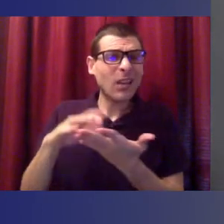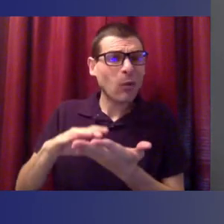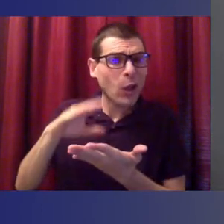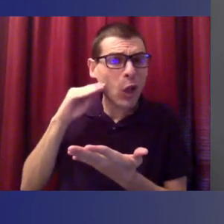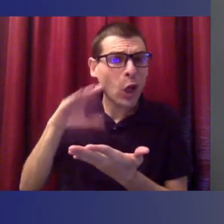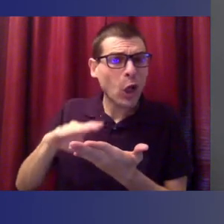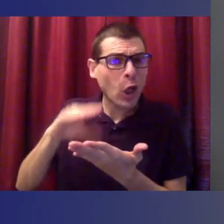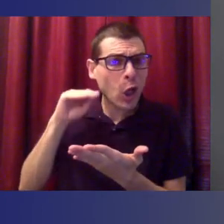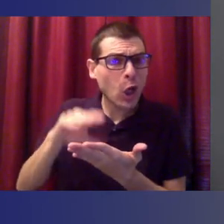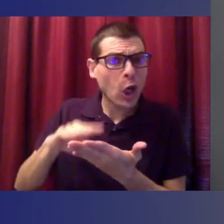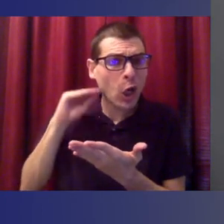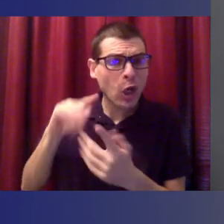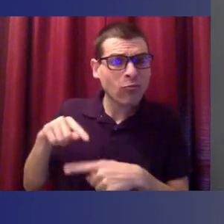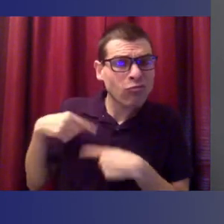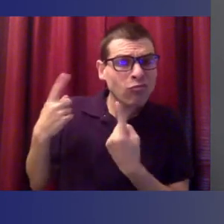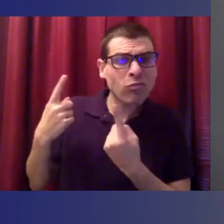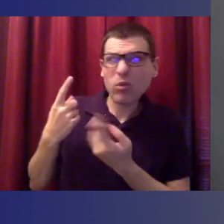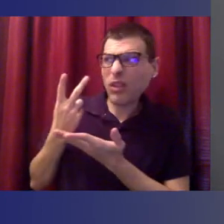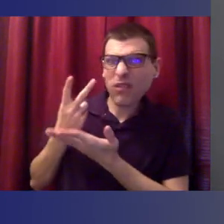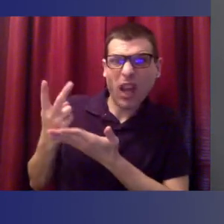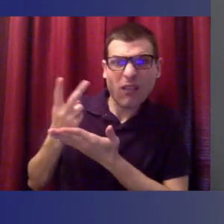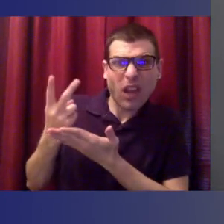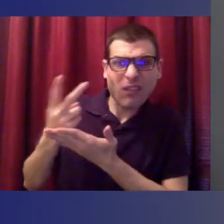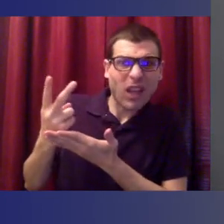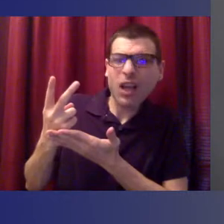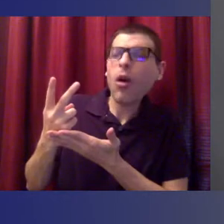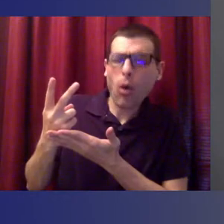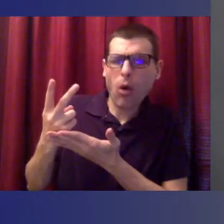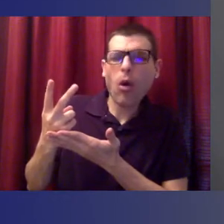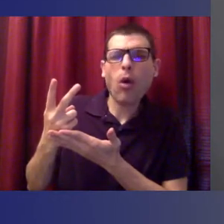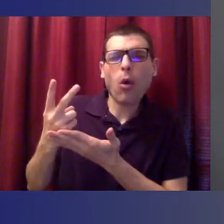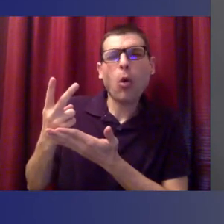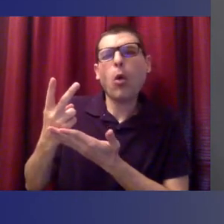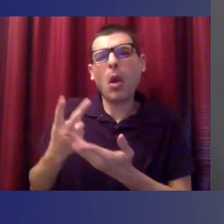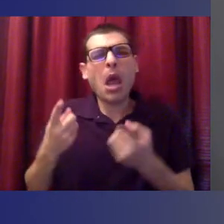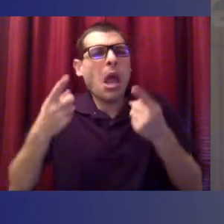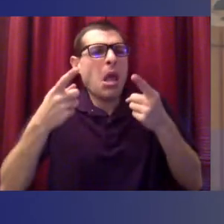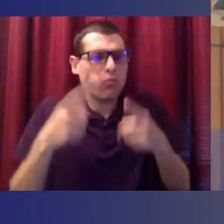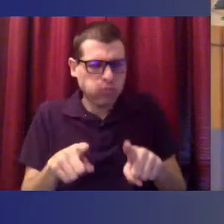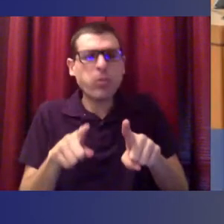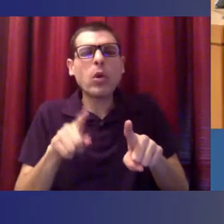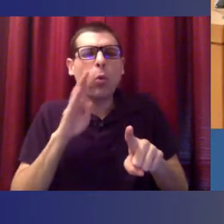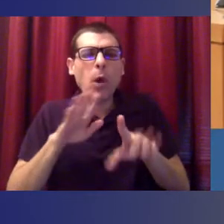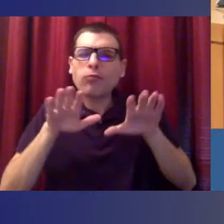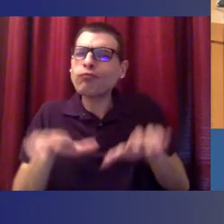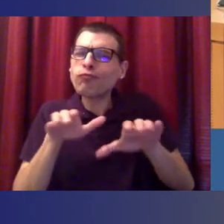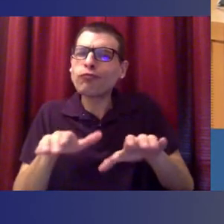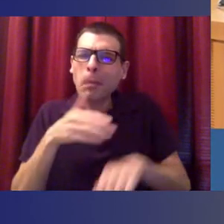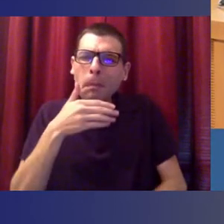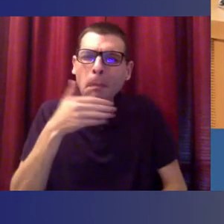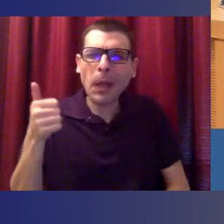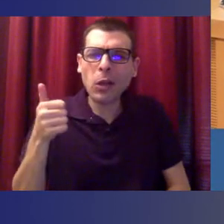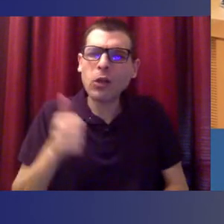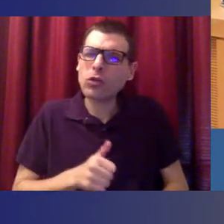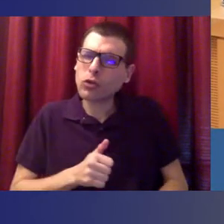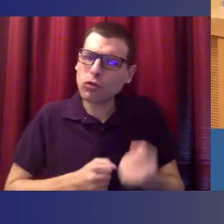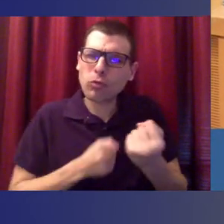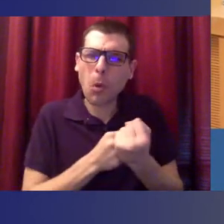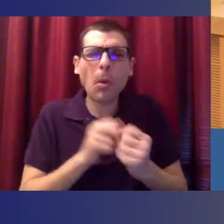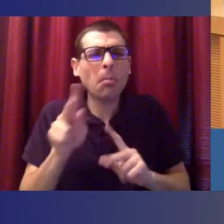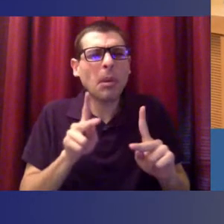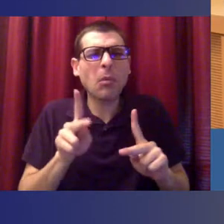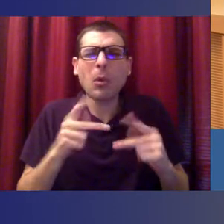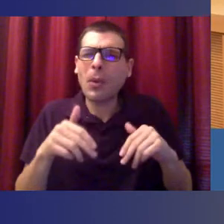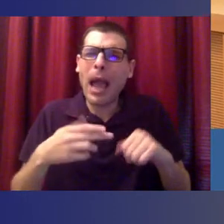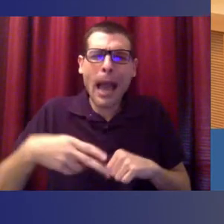which our systems have failed those community members most at risk. My second priority will be successful implementation